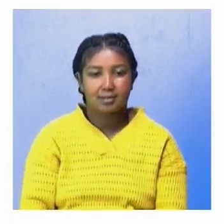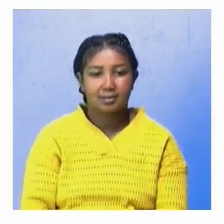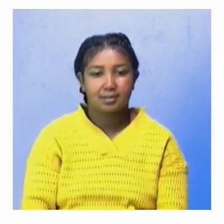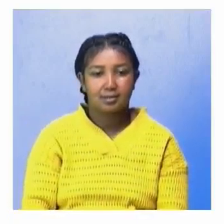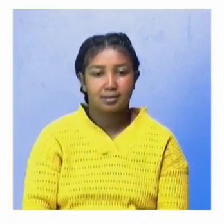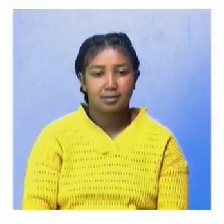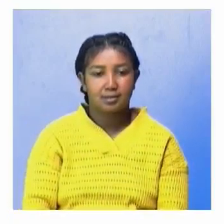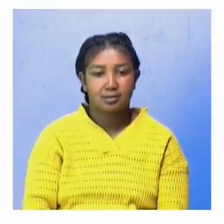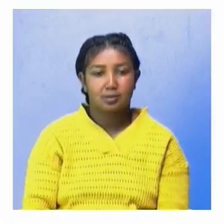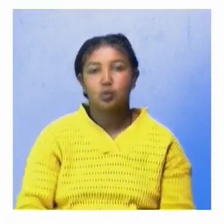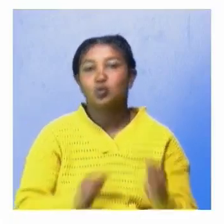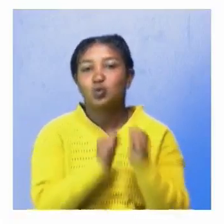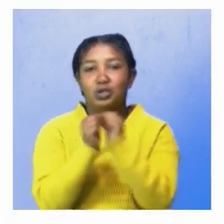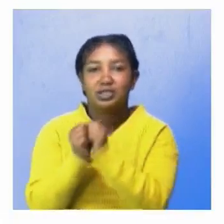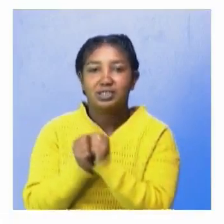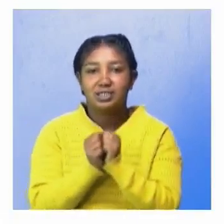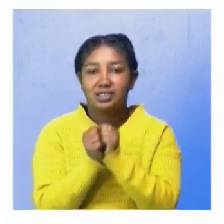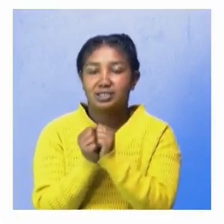with